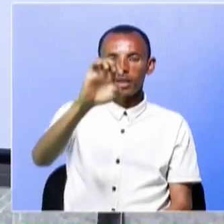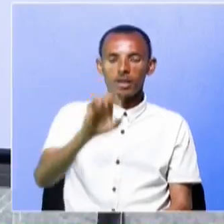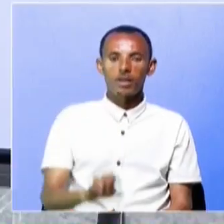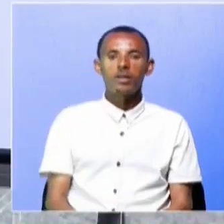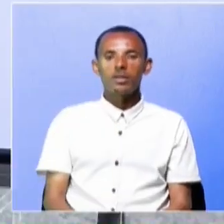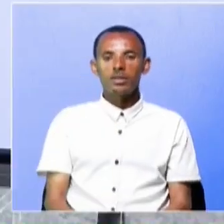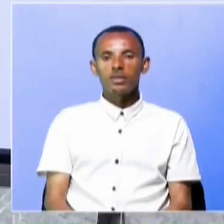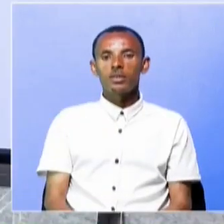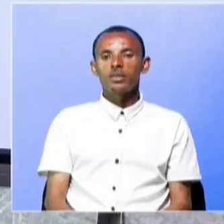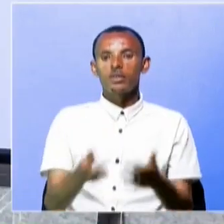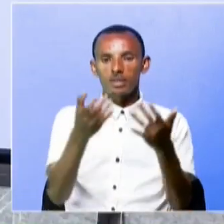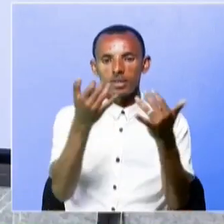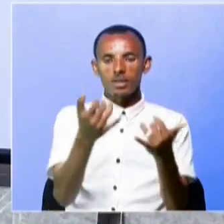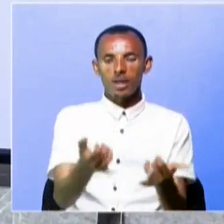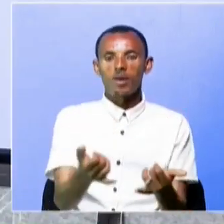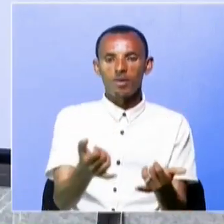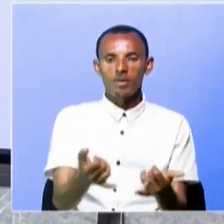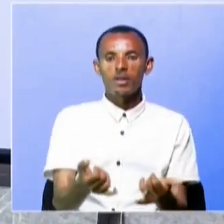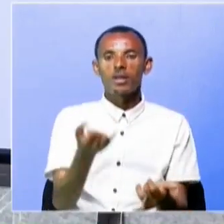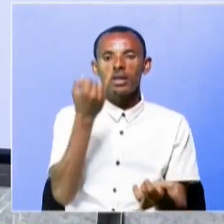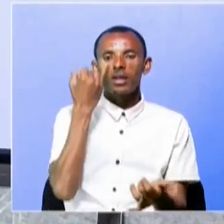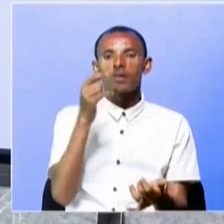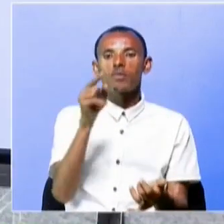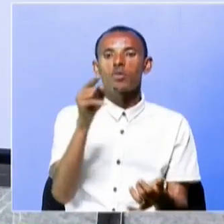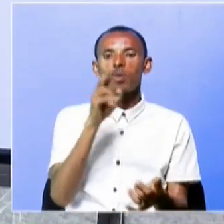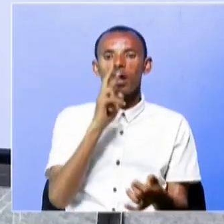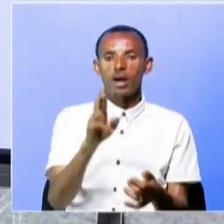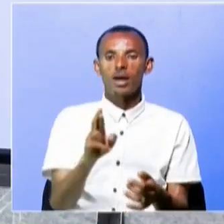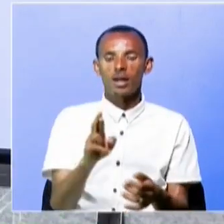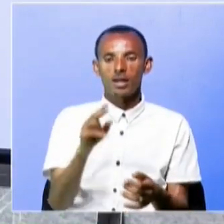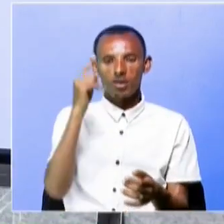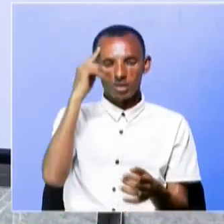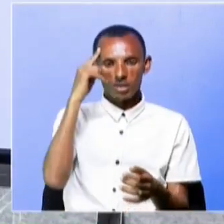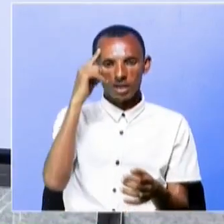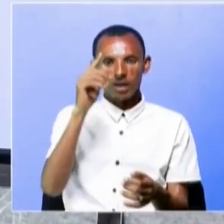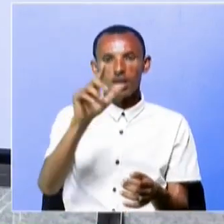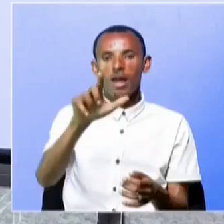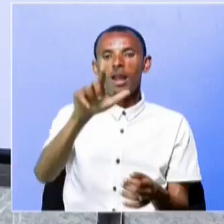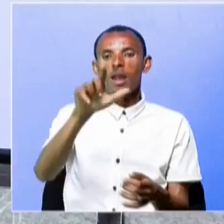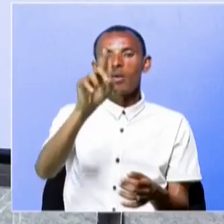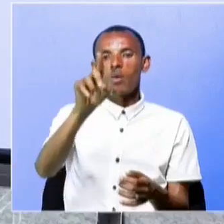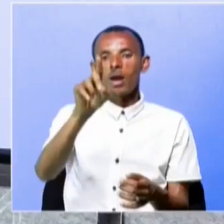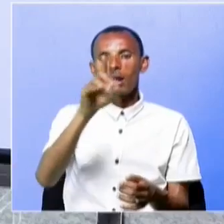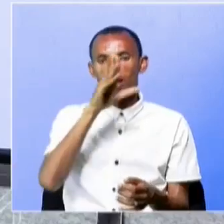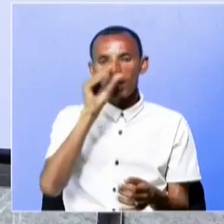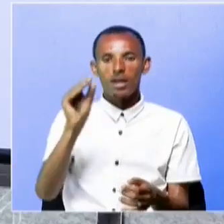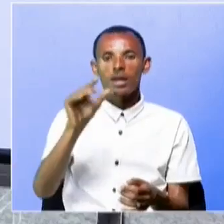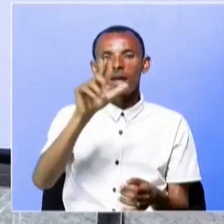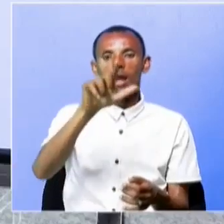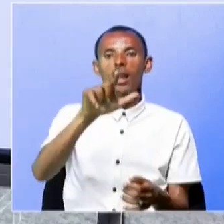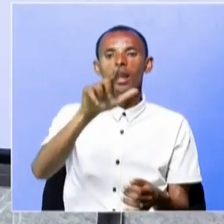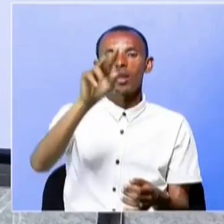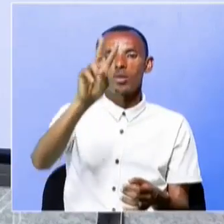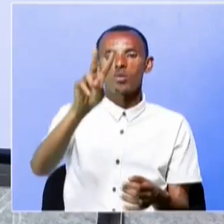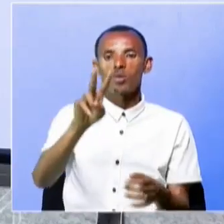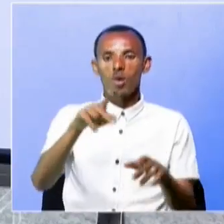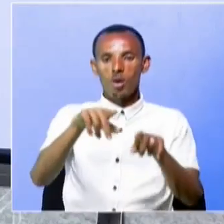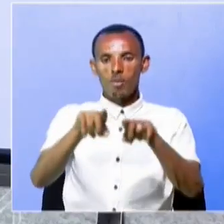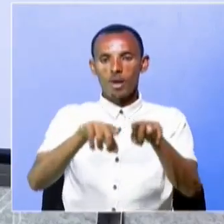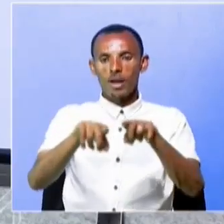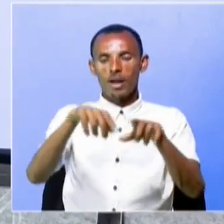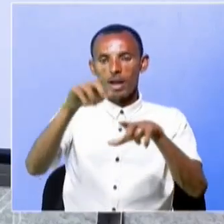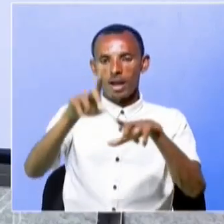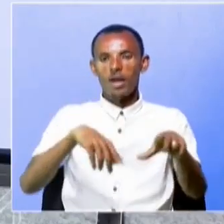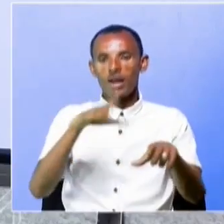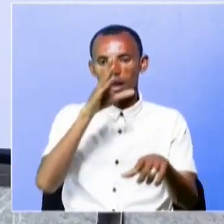Okay? Now, if you are considering L1 and L2 as parallel lines